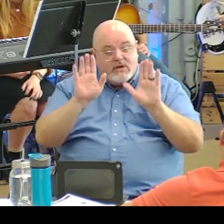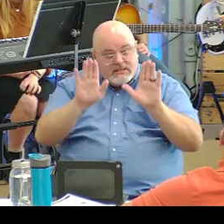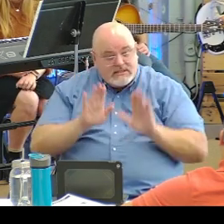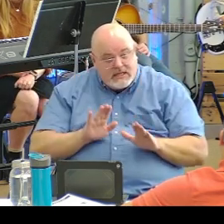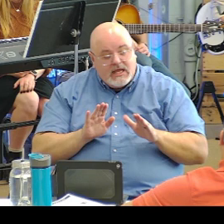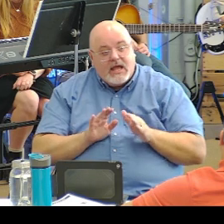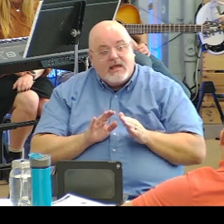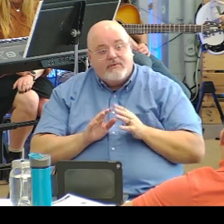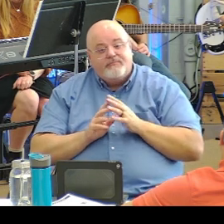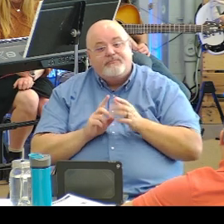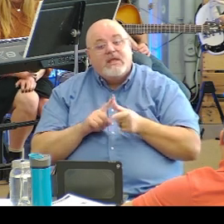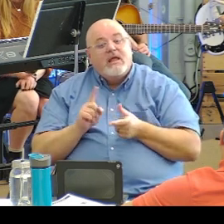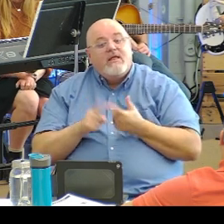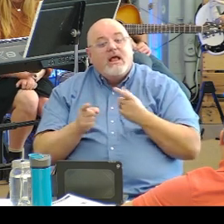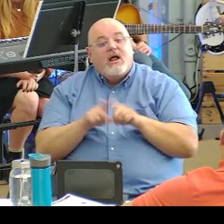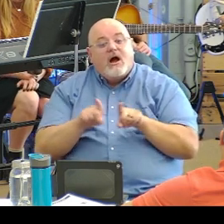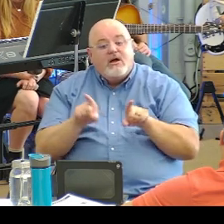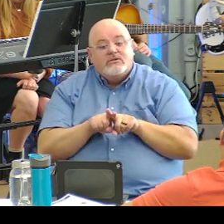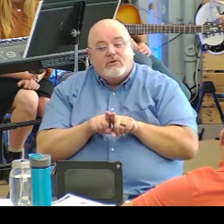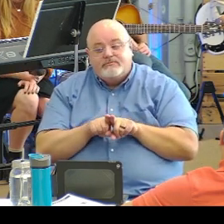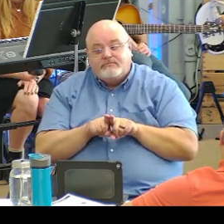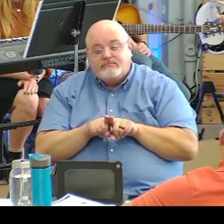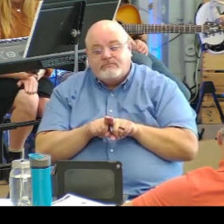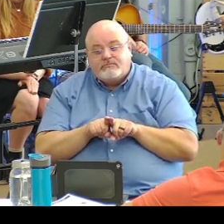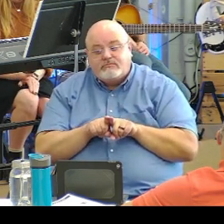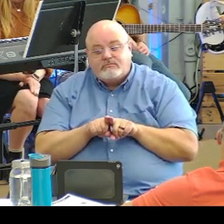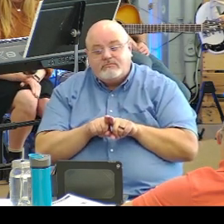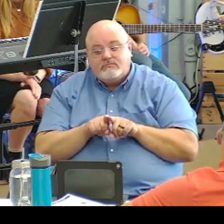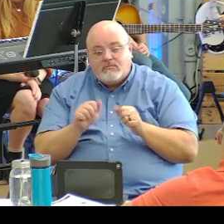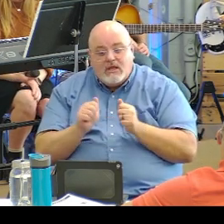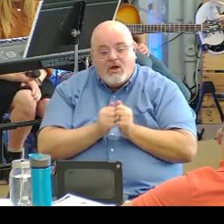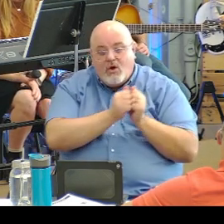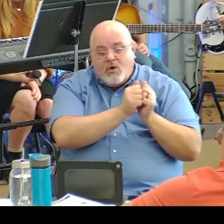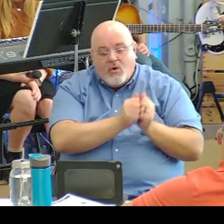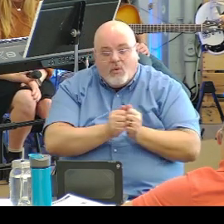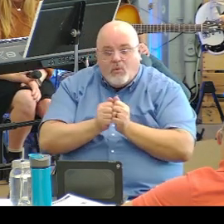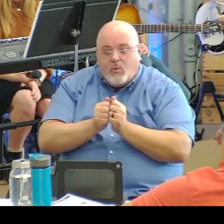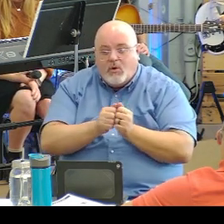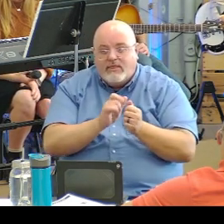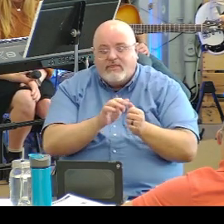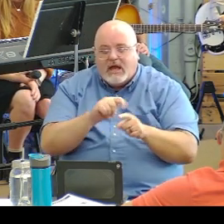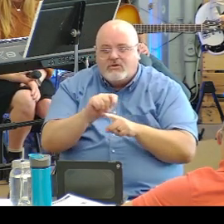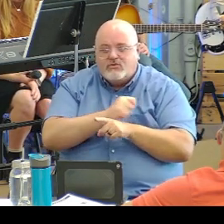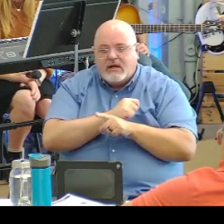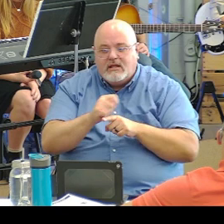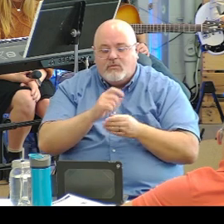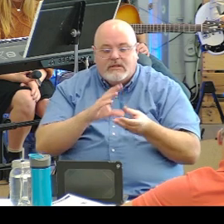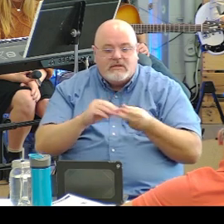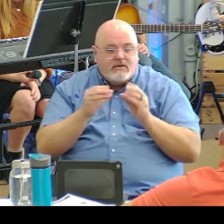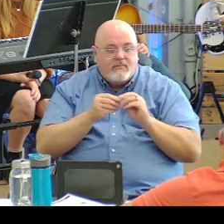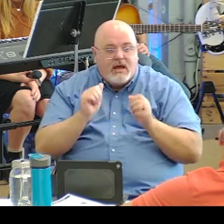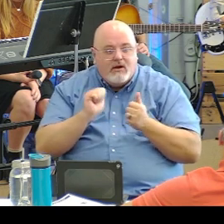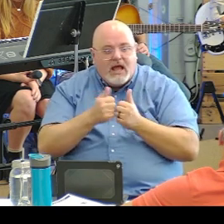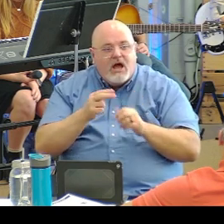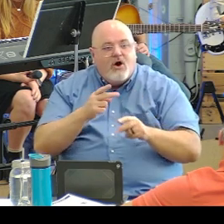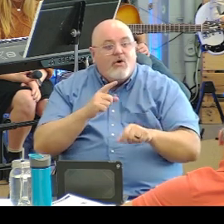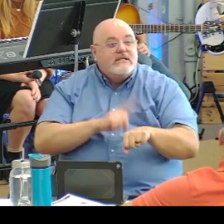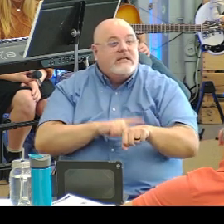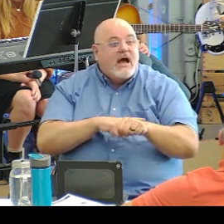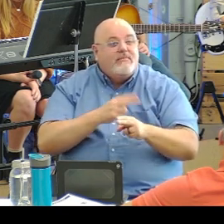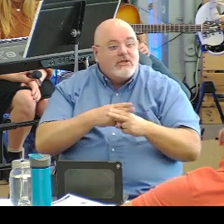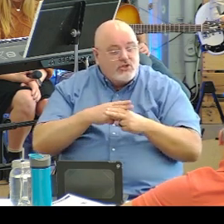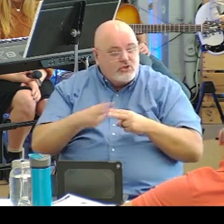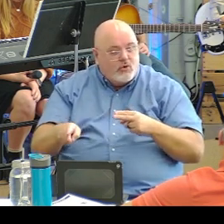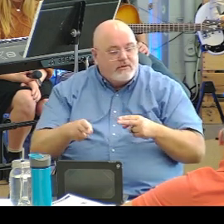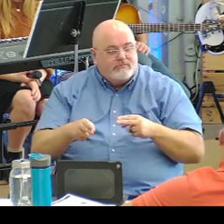here. And then also to go along with that training, because we've talked about how time is short. You're going to hear this in the